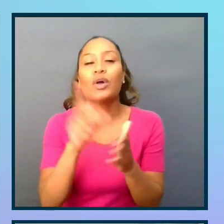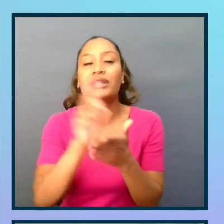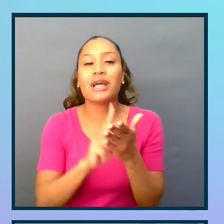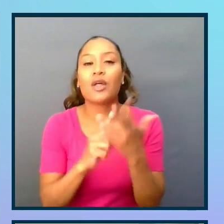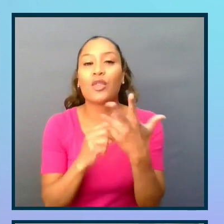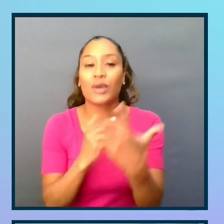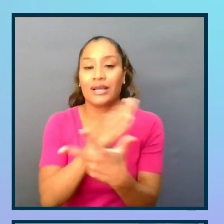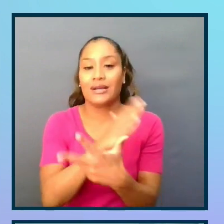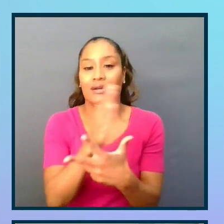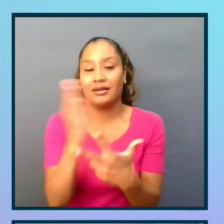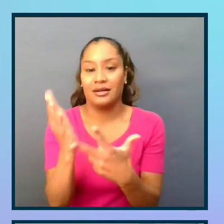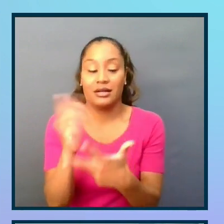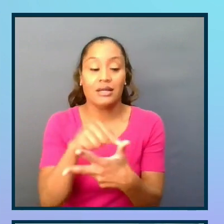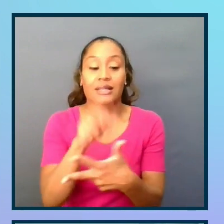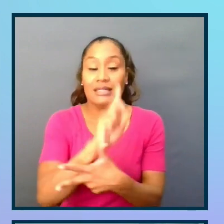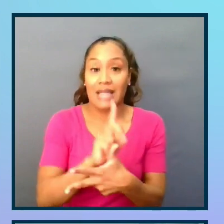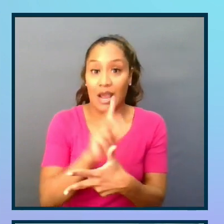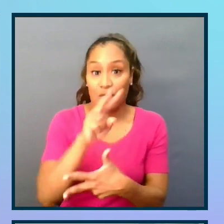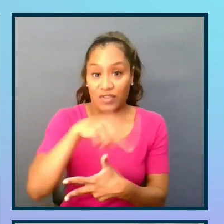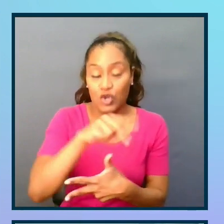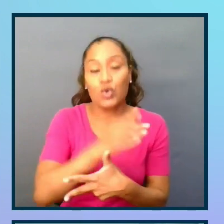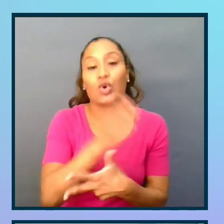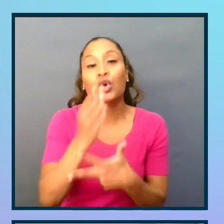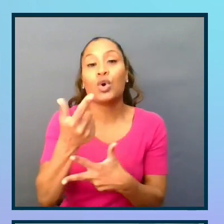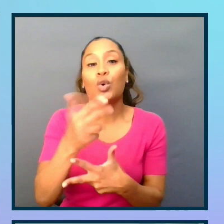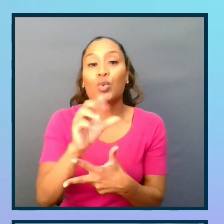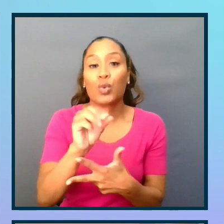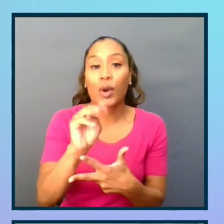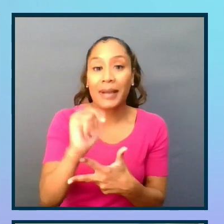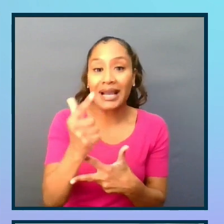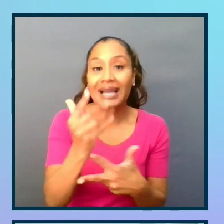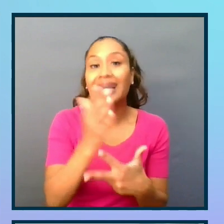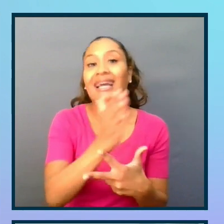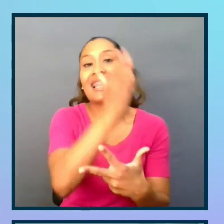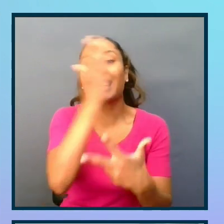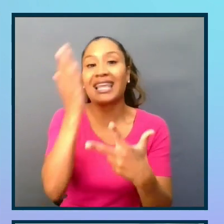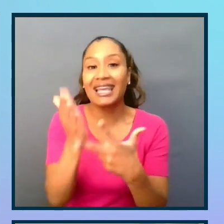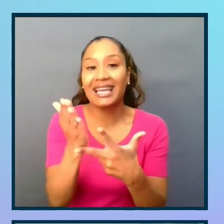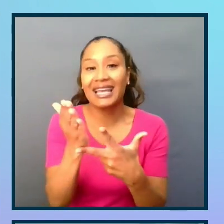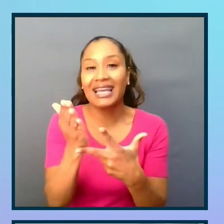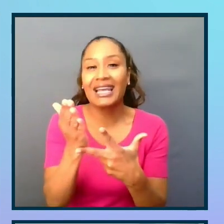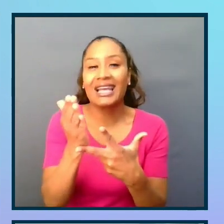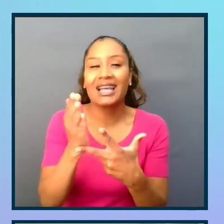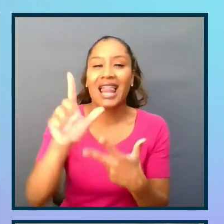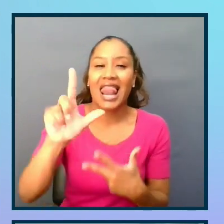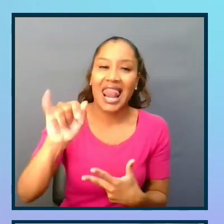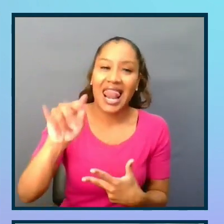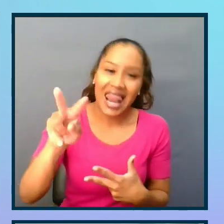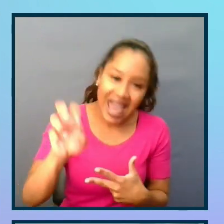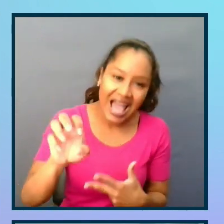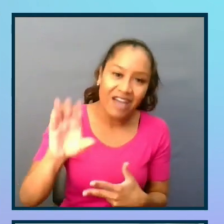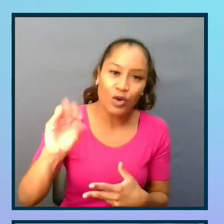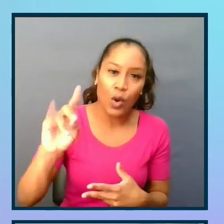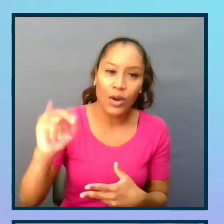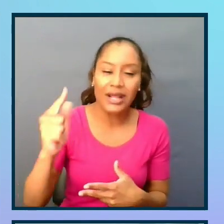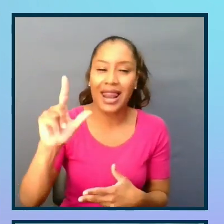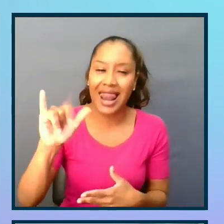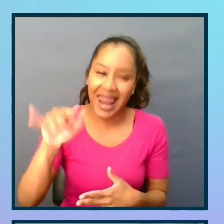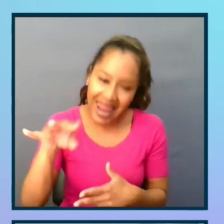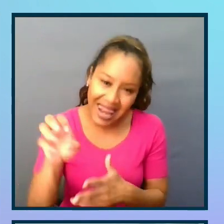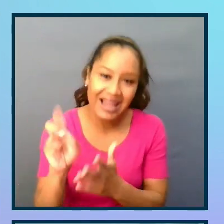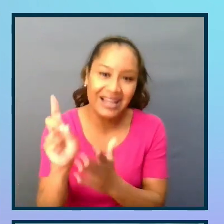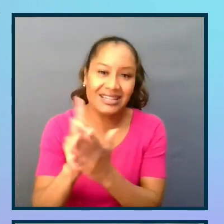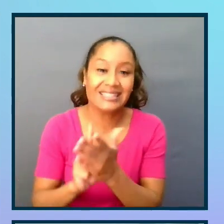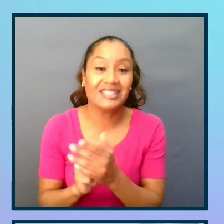first with design review, then with grooming, and then finally with the sort of live coding, live design. So with